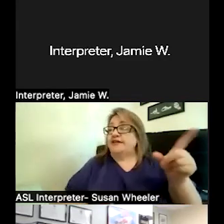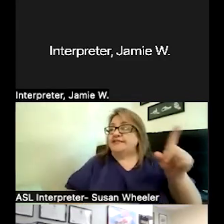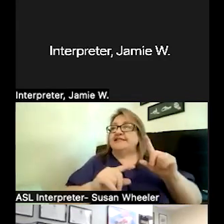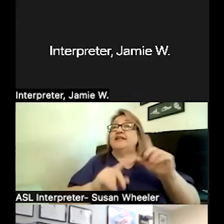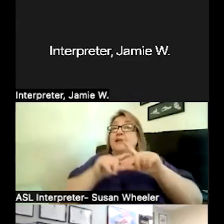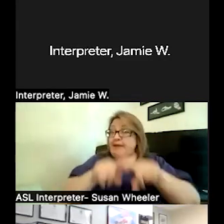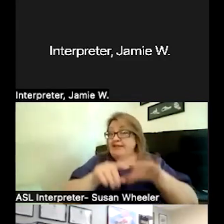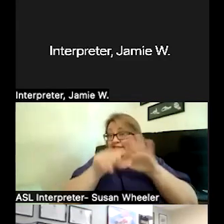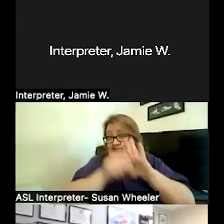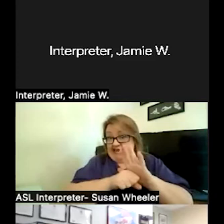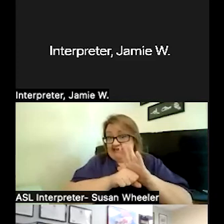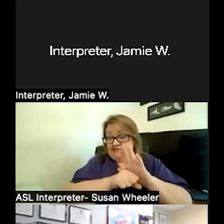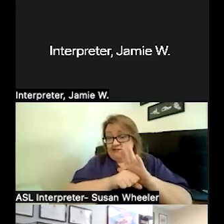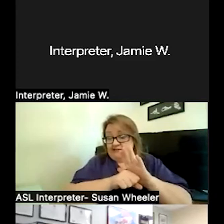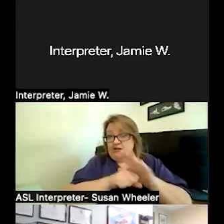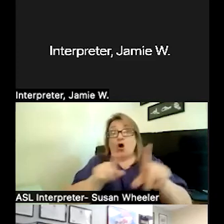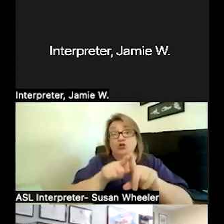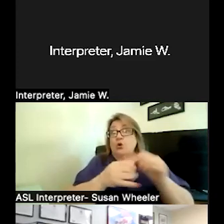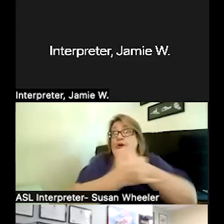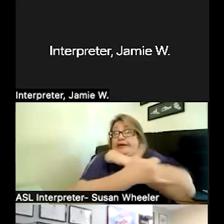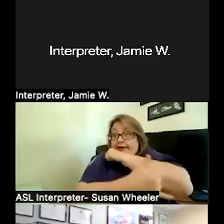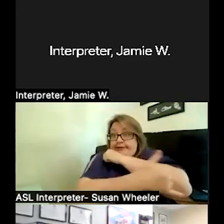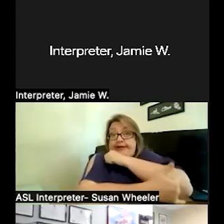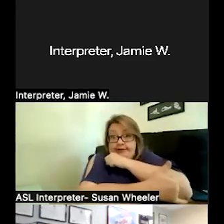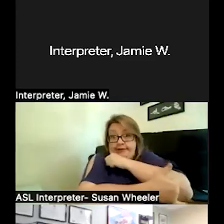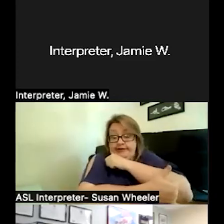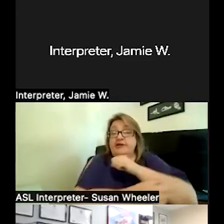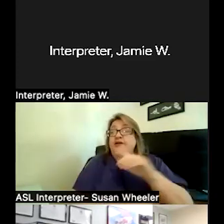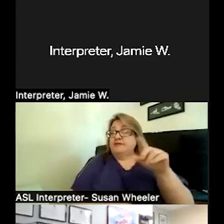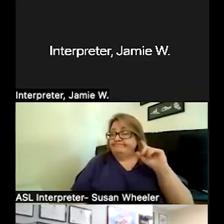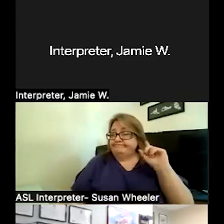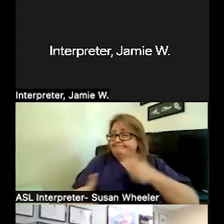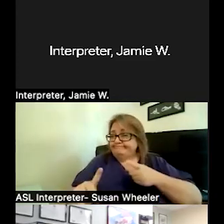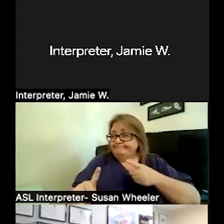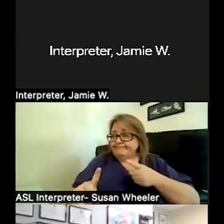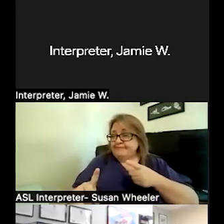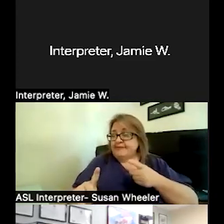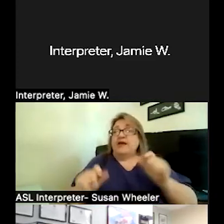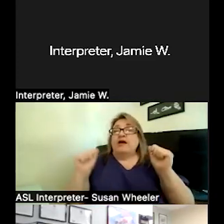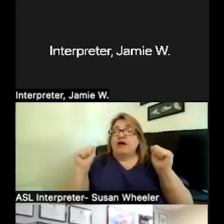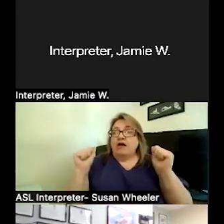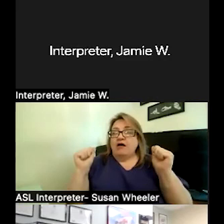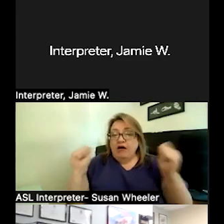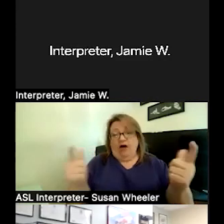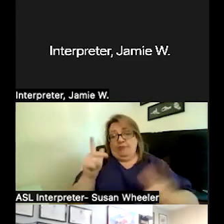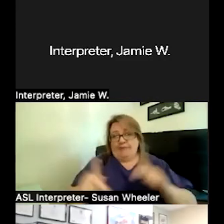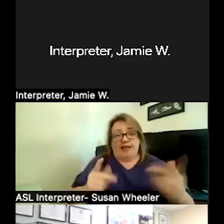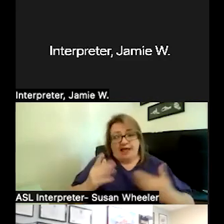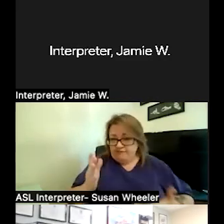state, and for that matter, county to county, but basically all individuals are entitled to emergent